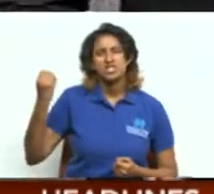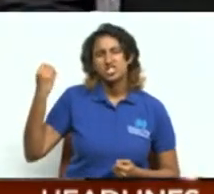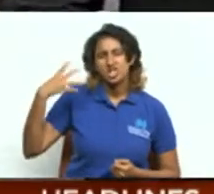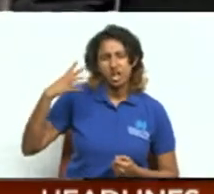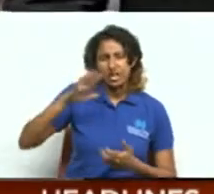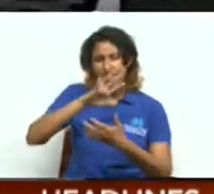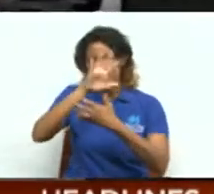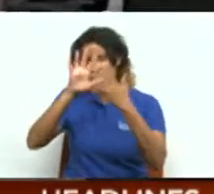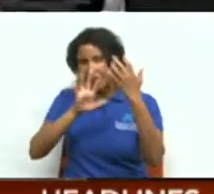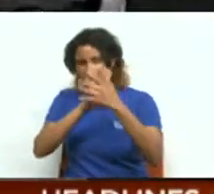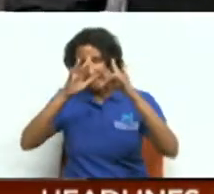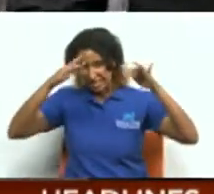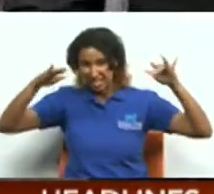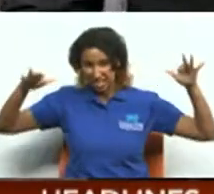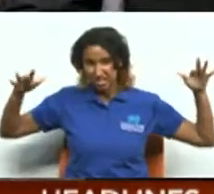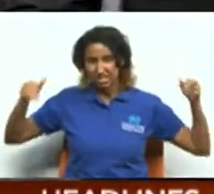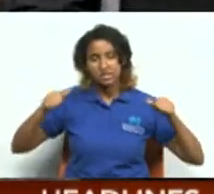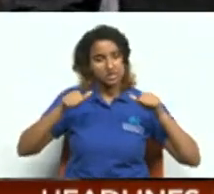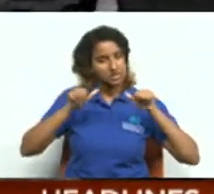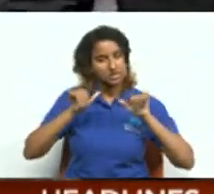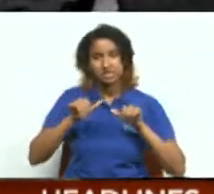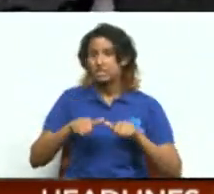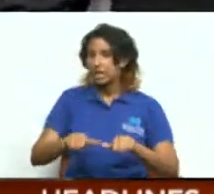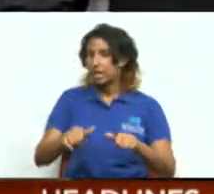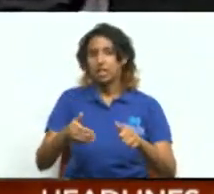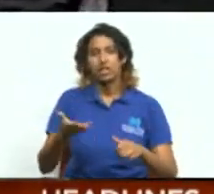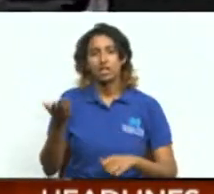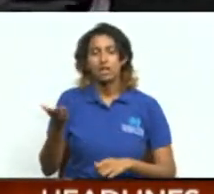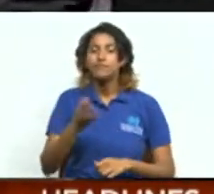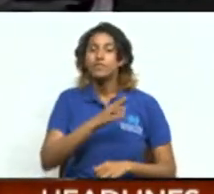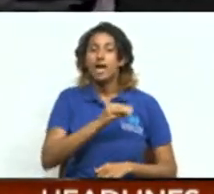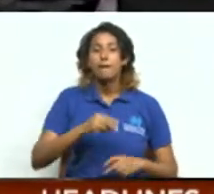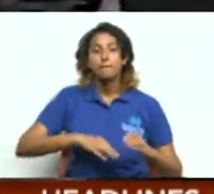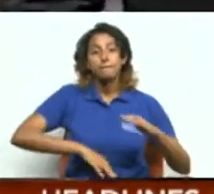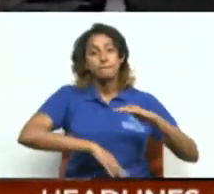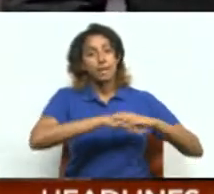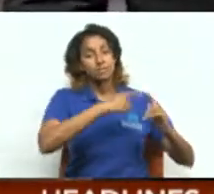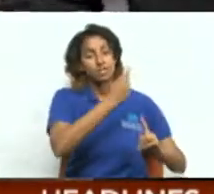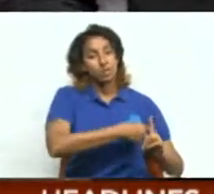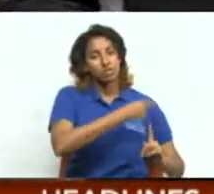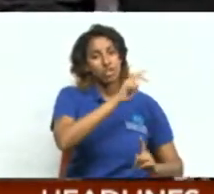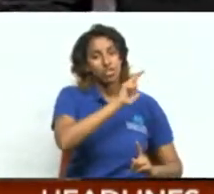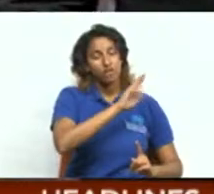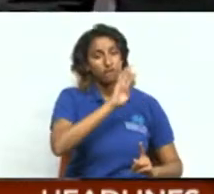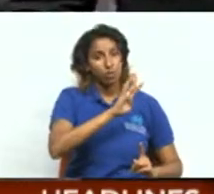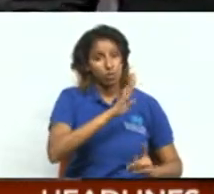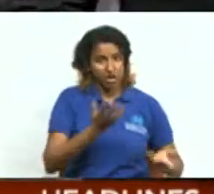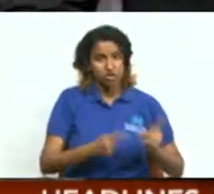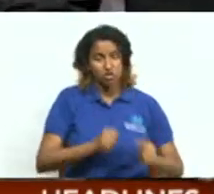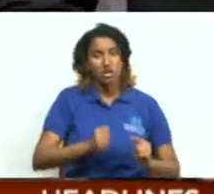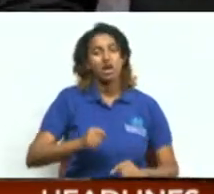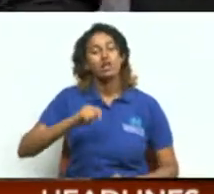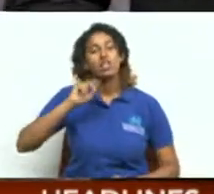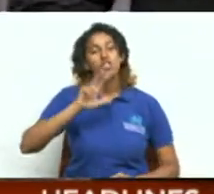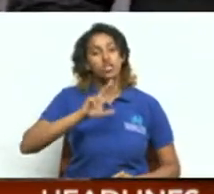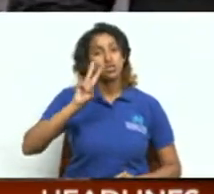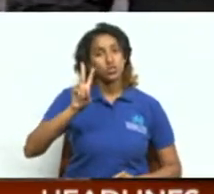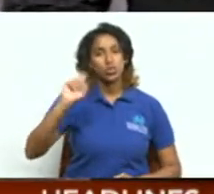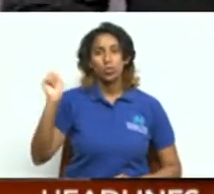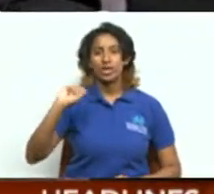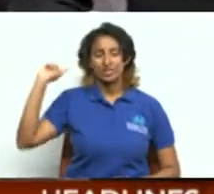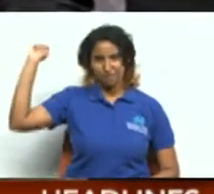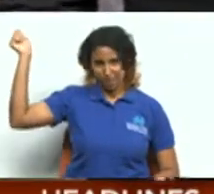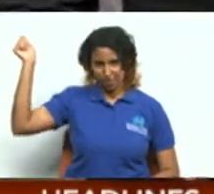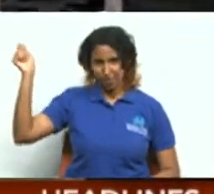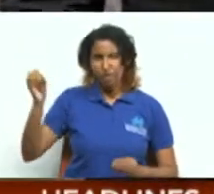of Saharan dust present. Maximum high temperatures getting up to 34 degrees in Trinidad, 32 degrees in Tobago. We'll have the details on what else